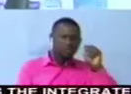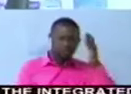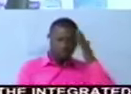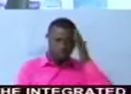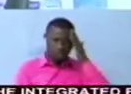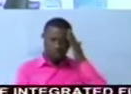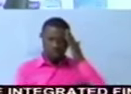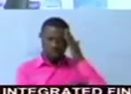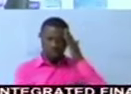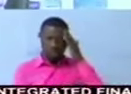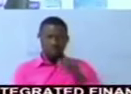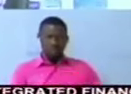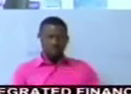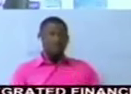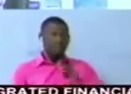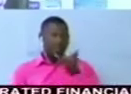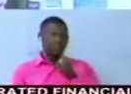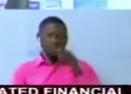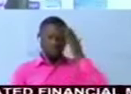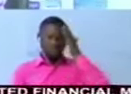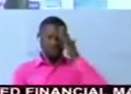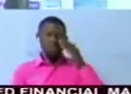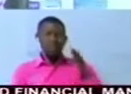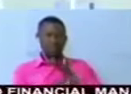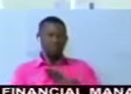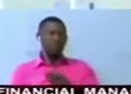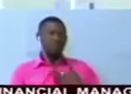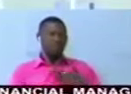Waaw xamone nako. Yes, I knew Kebandour before.